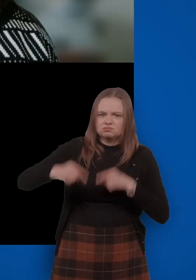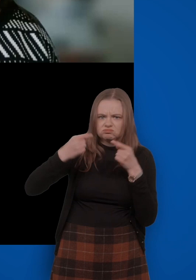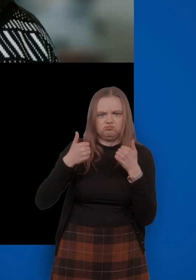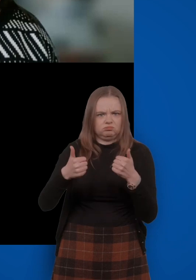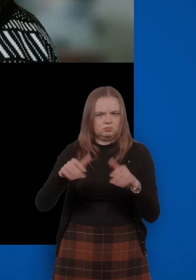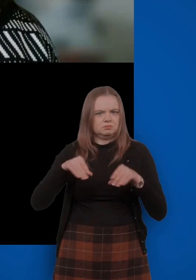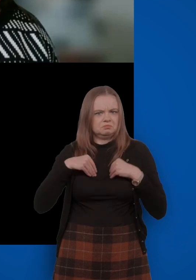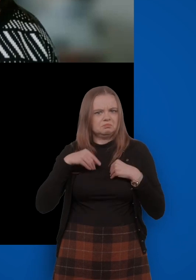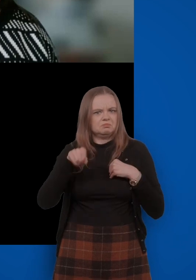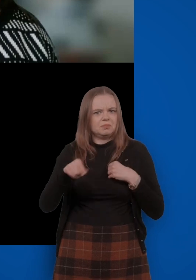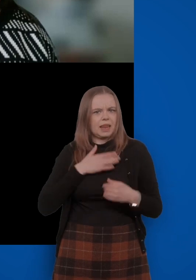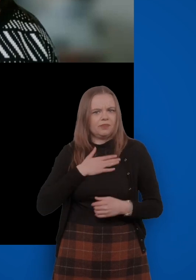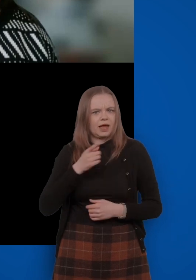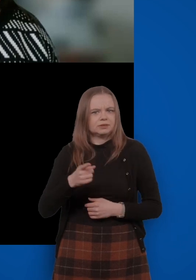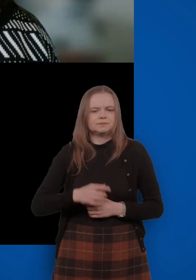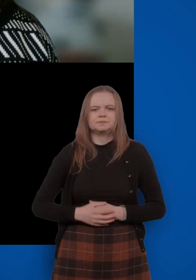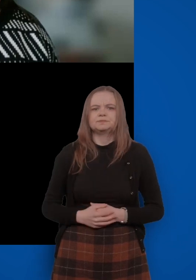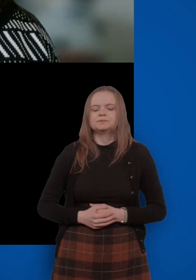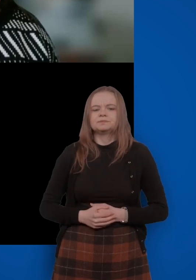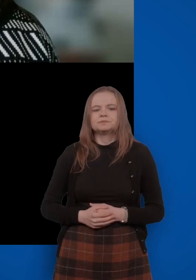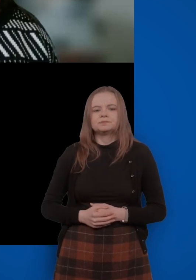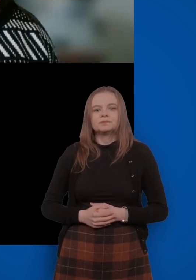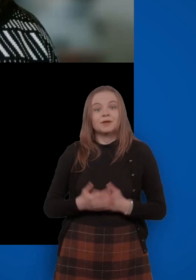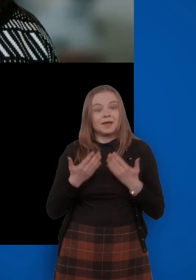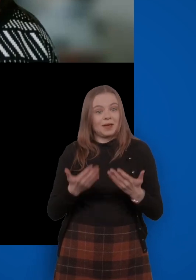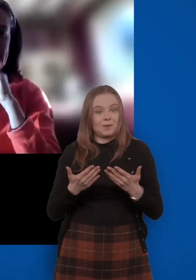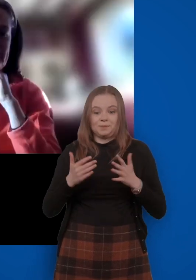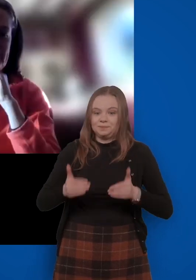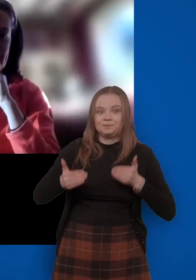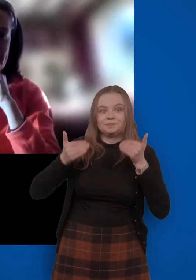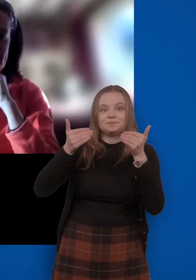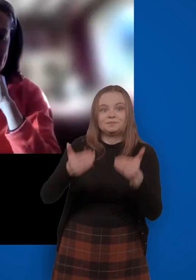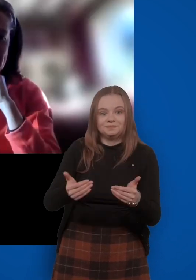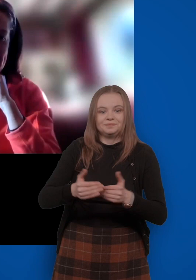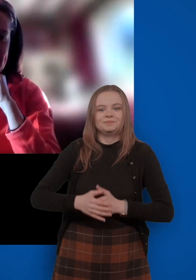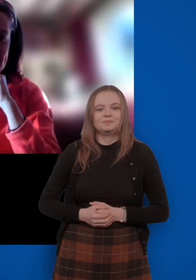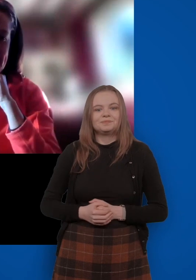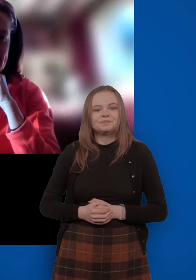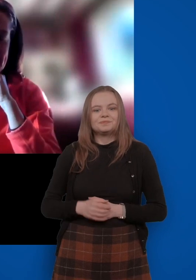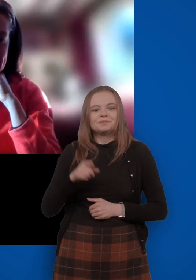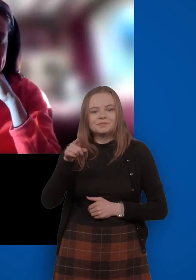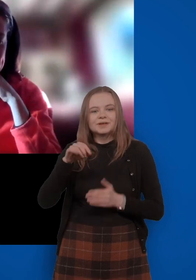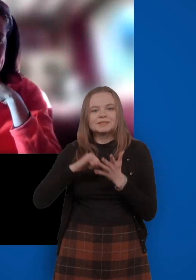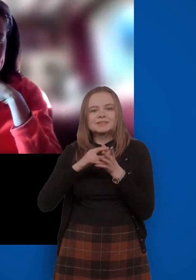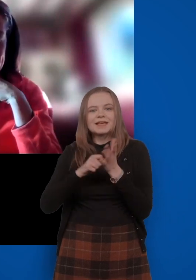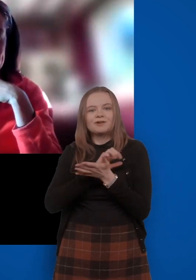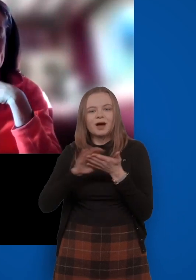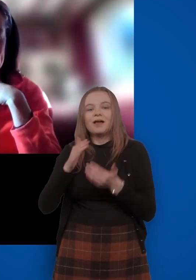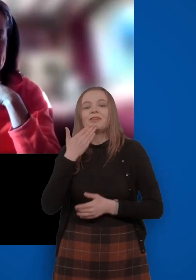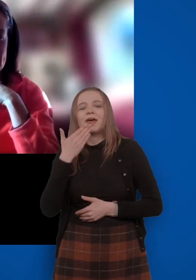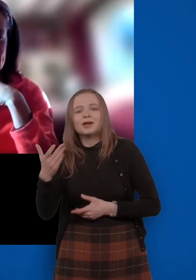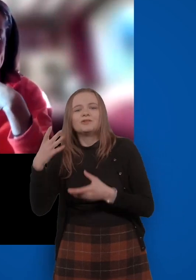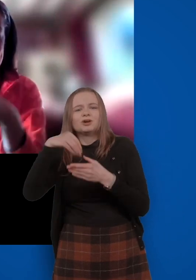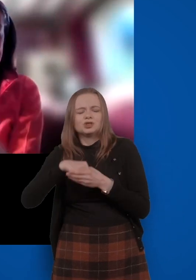mantra. And it perfectly leads us to Dr. Higginson. Thank you so much for joining us today. Sorry for a